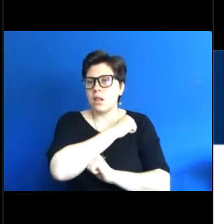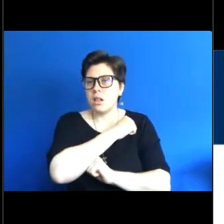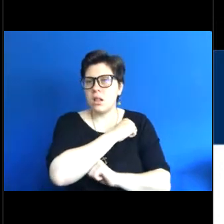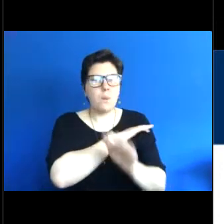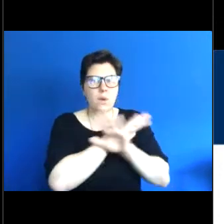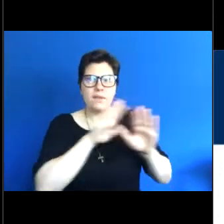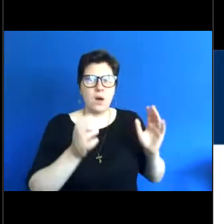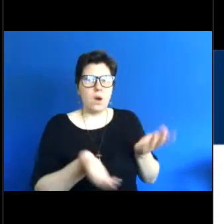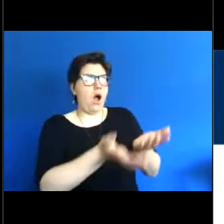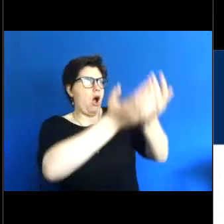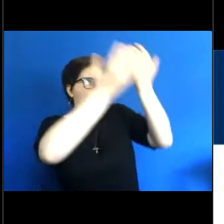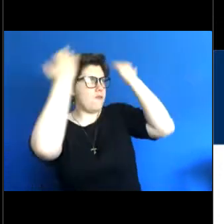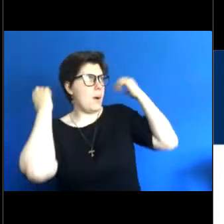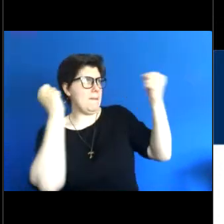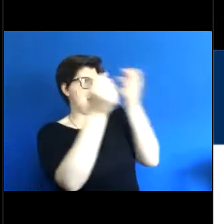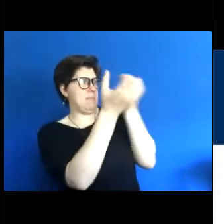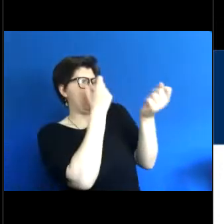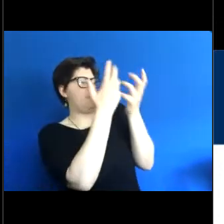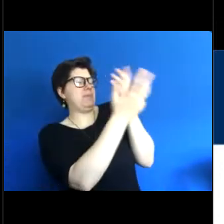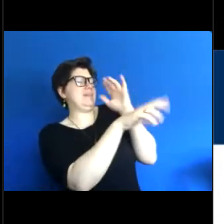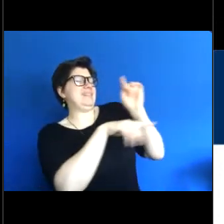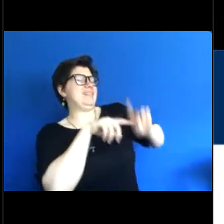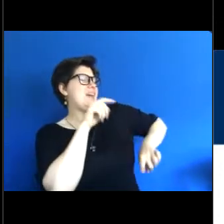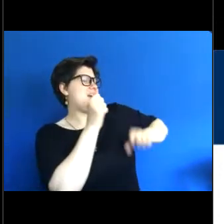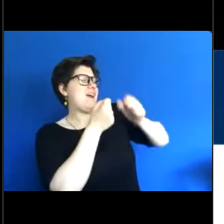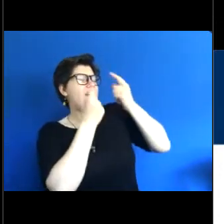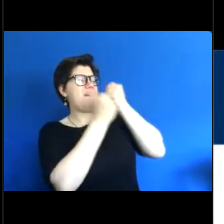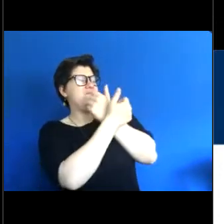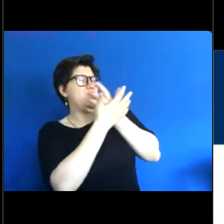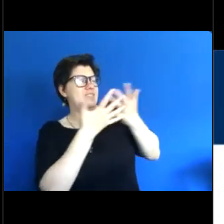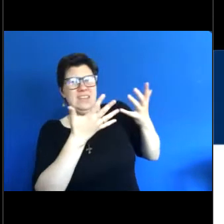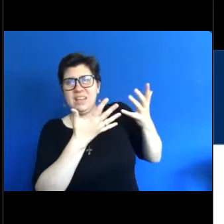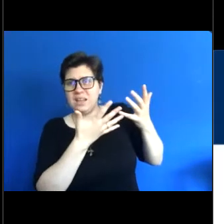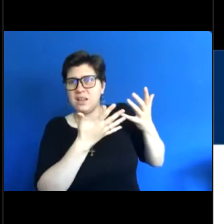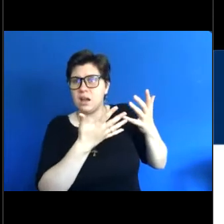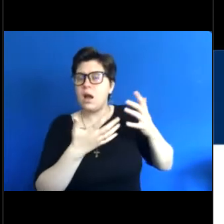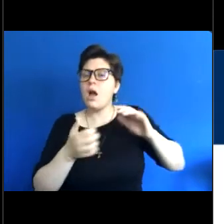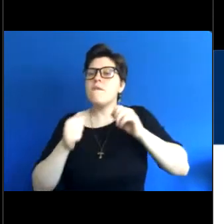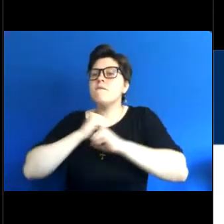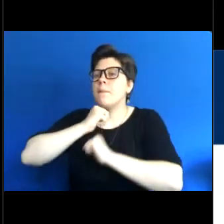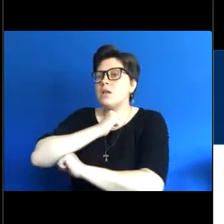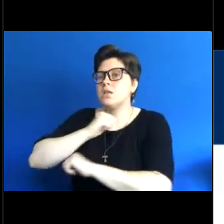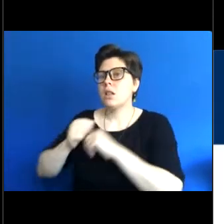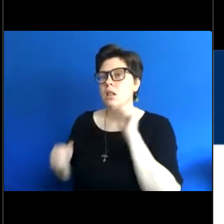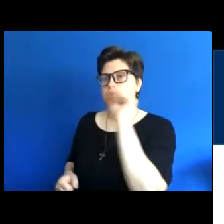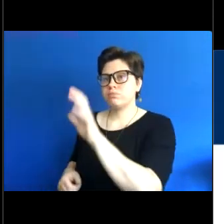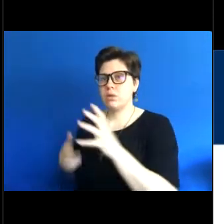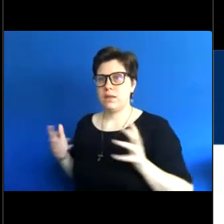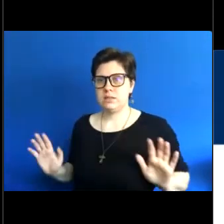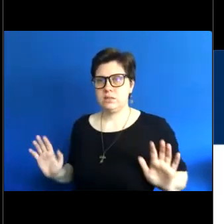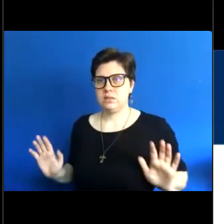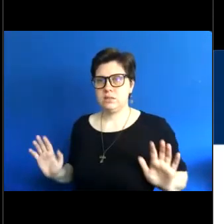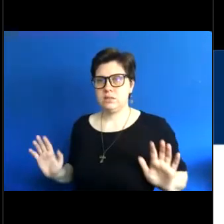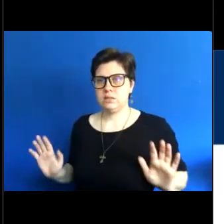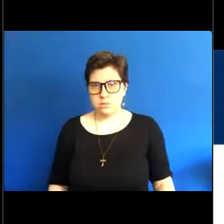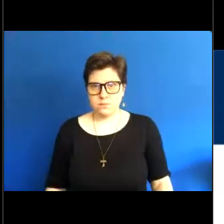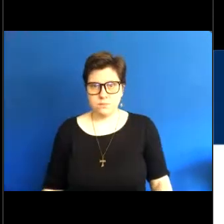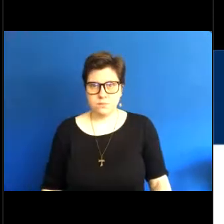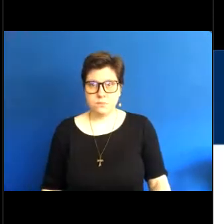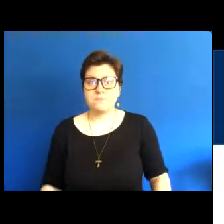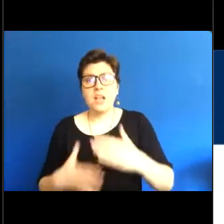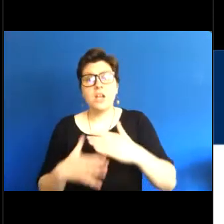overwhelmed, without feeling like they just can't wrap their head around everything that you are trying to offer them. We also need to share our agenda with